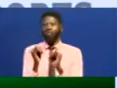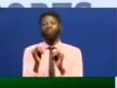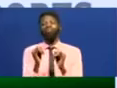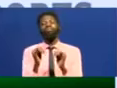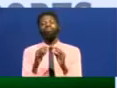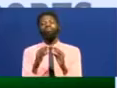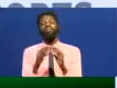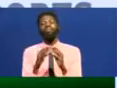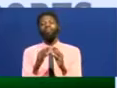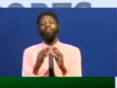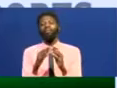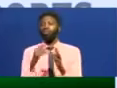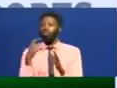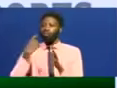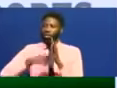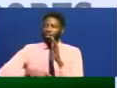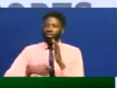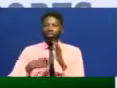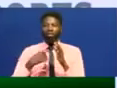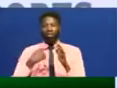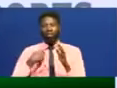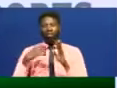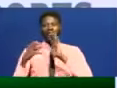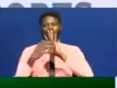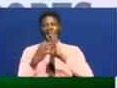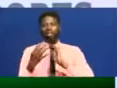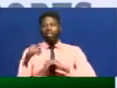I really celebrate those tariffs,